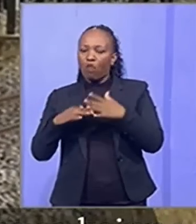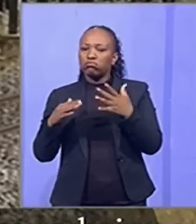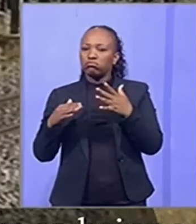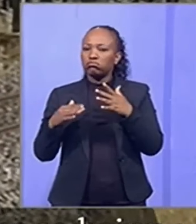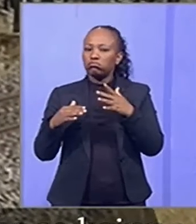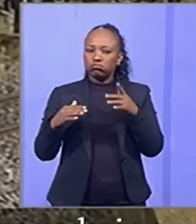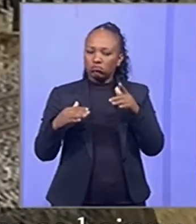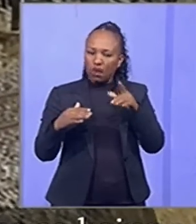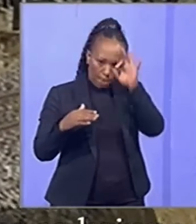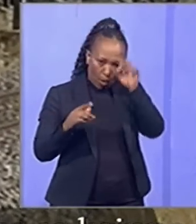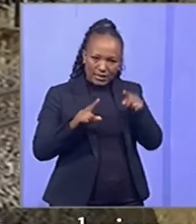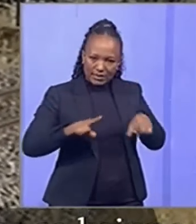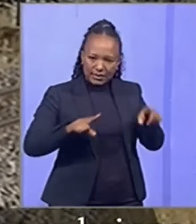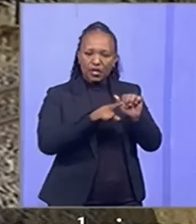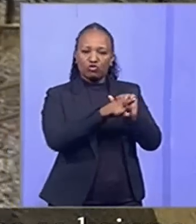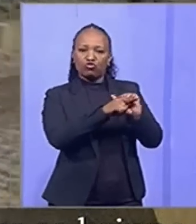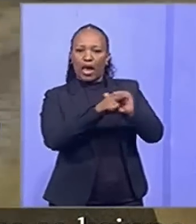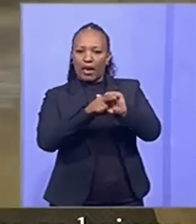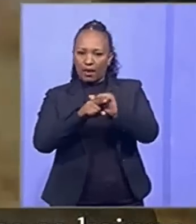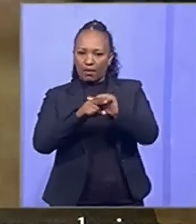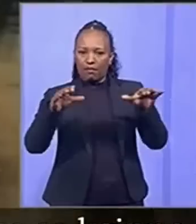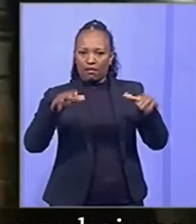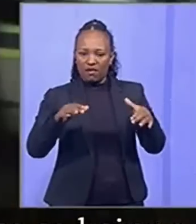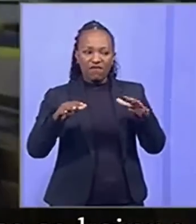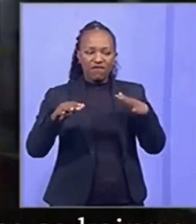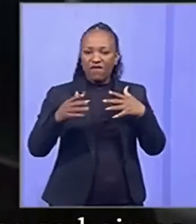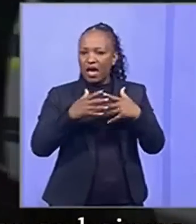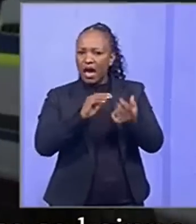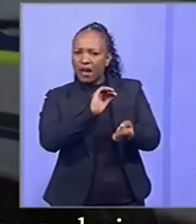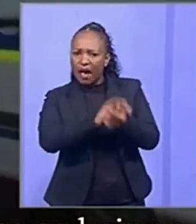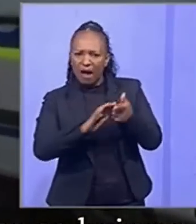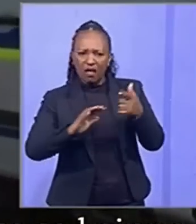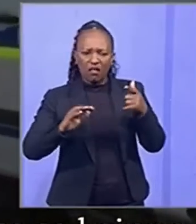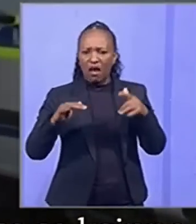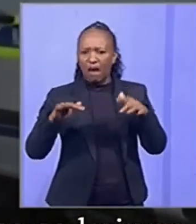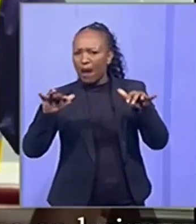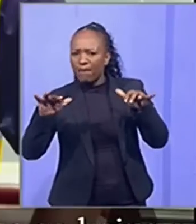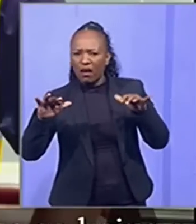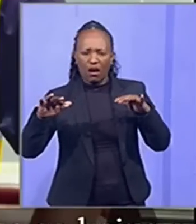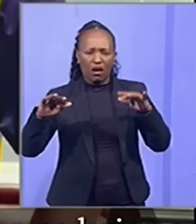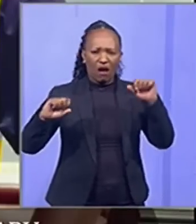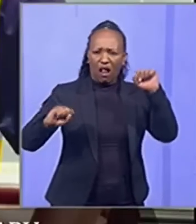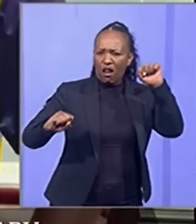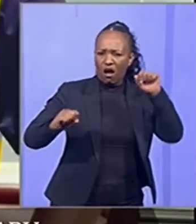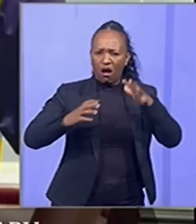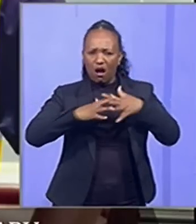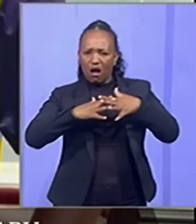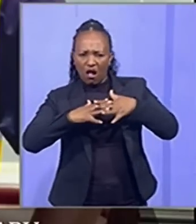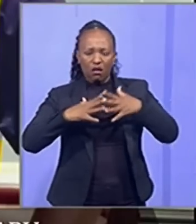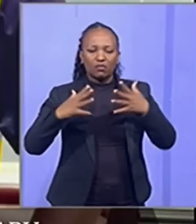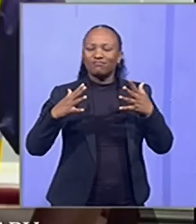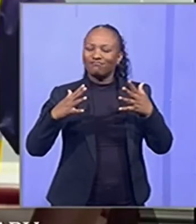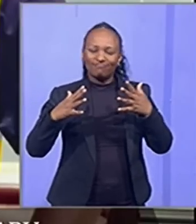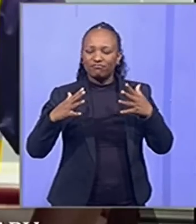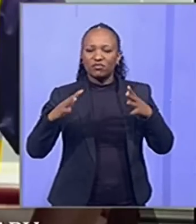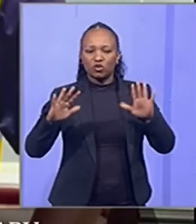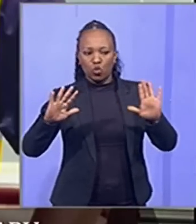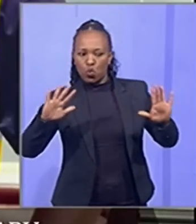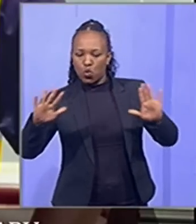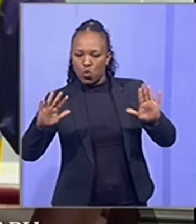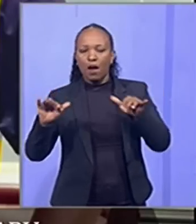katisa mapodisi a samagana le dikhuduego. Re lebeletse go tlatswa ga yona public order policing re